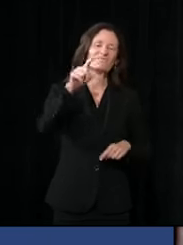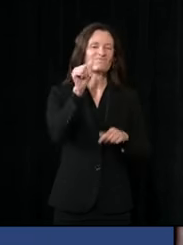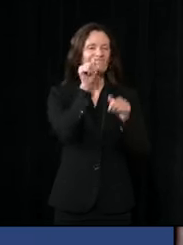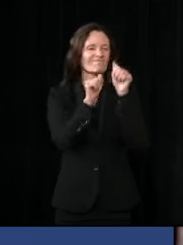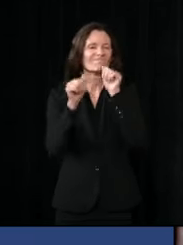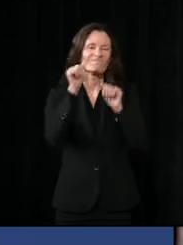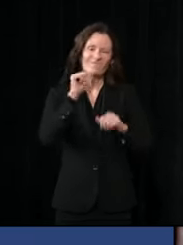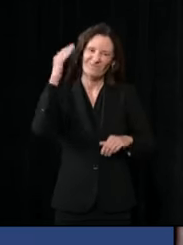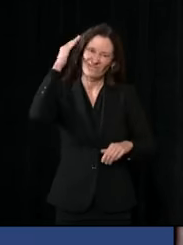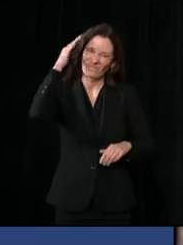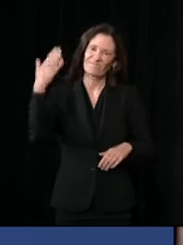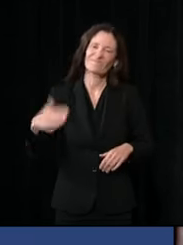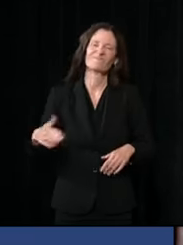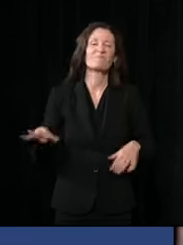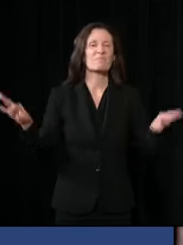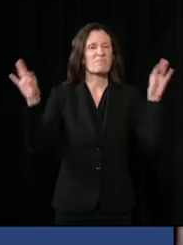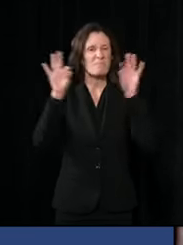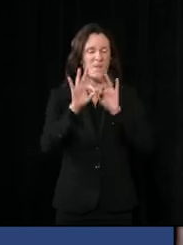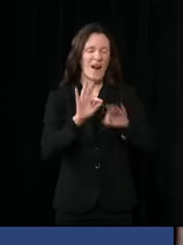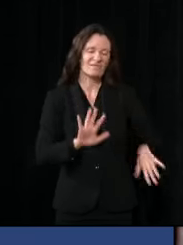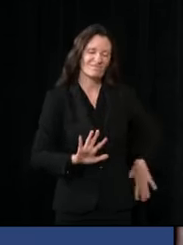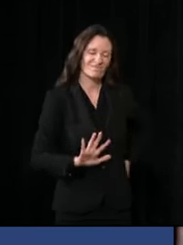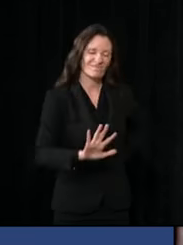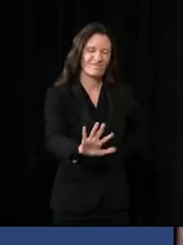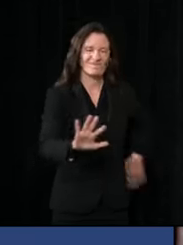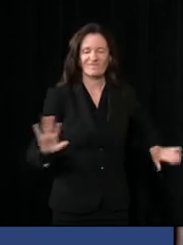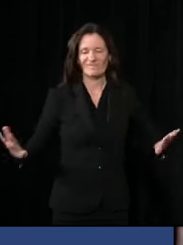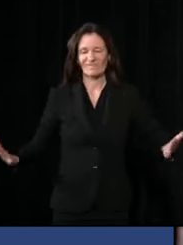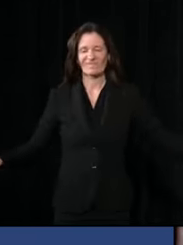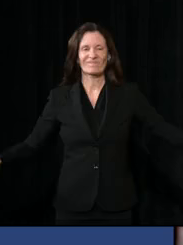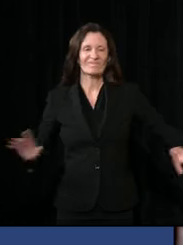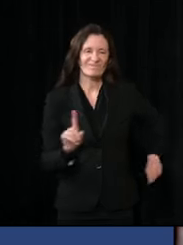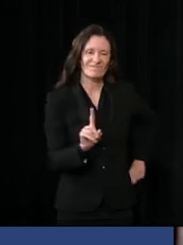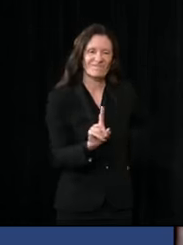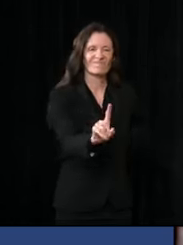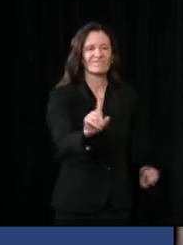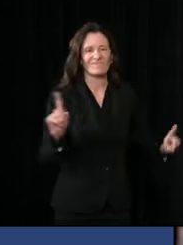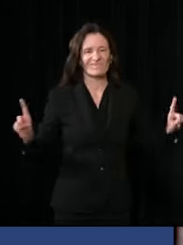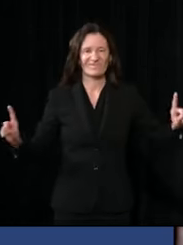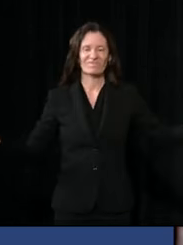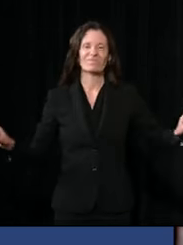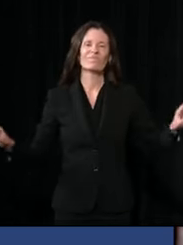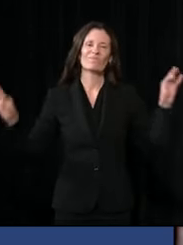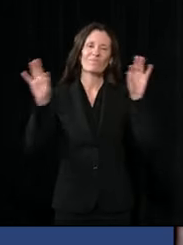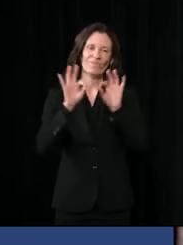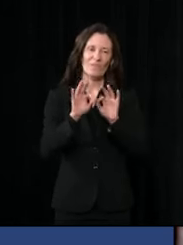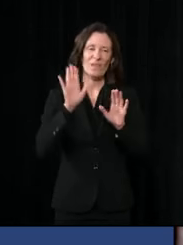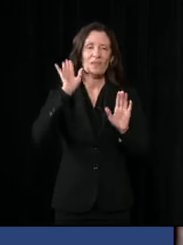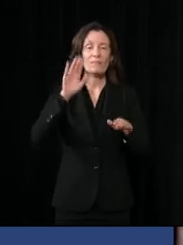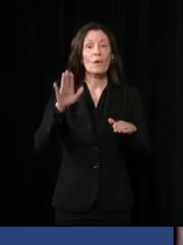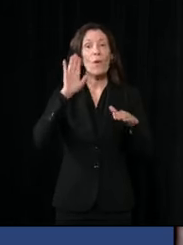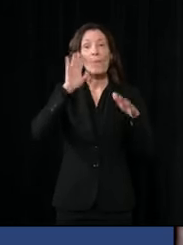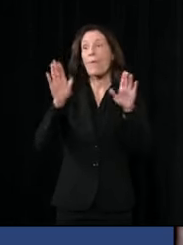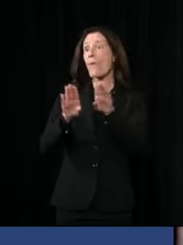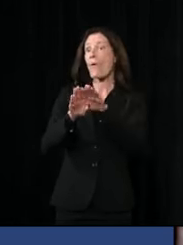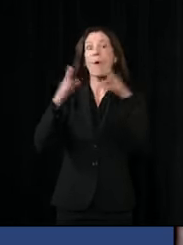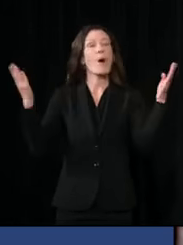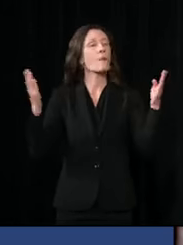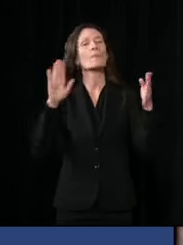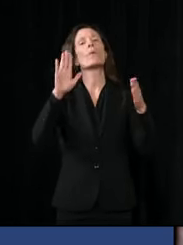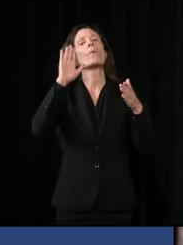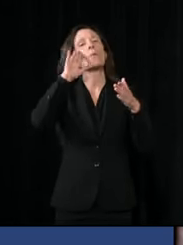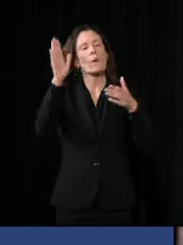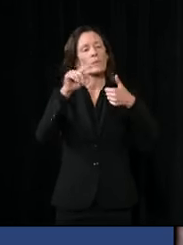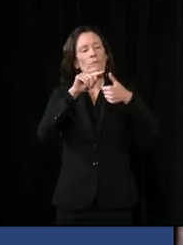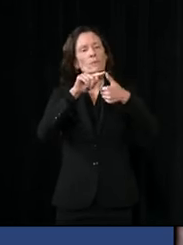continue to plan for a phased reopening. But it's not the time to become complacent. And as we remain steadfast,